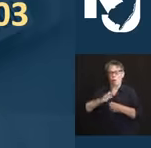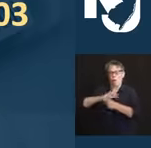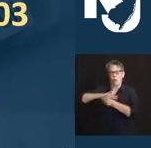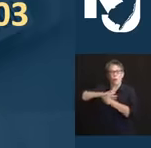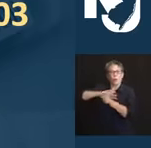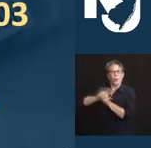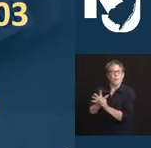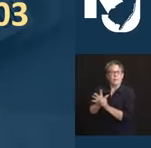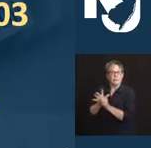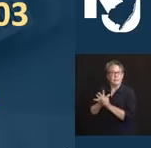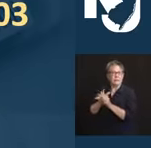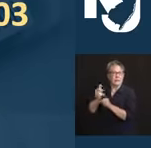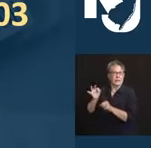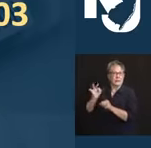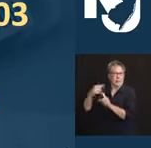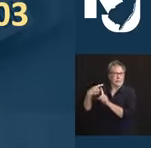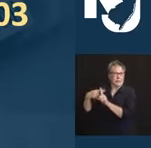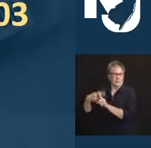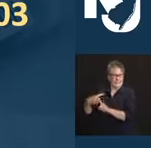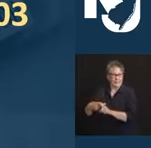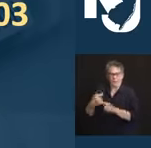statewide cumulative total is